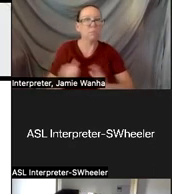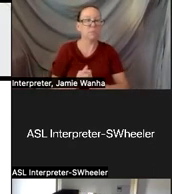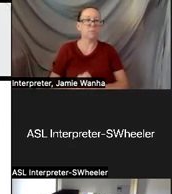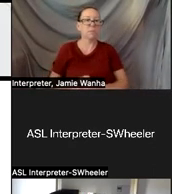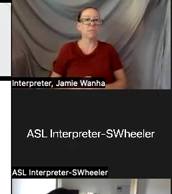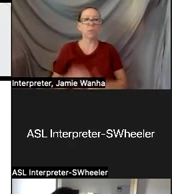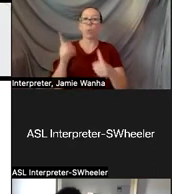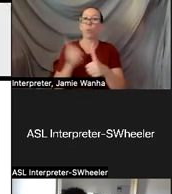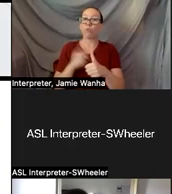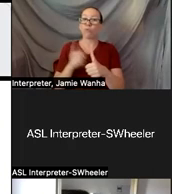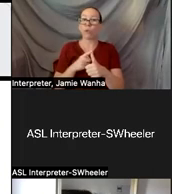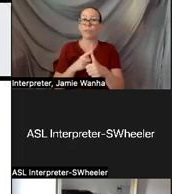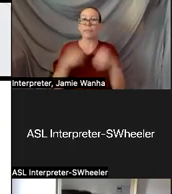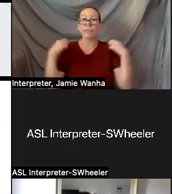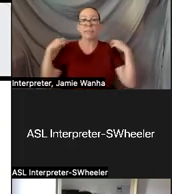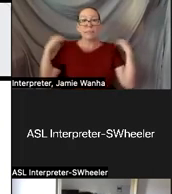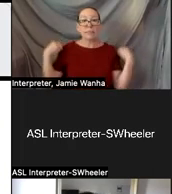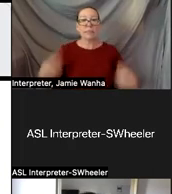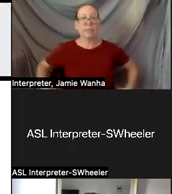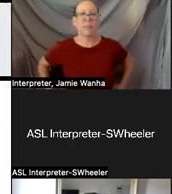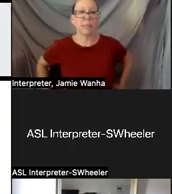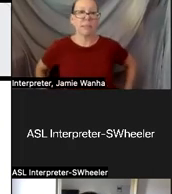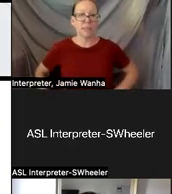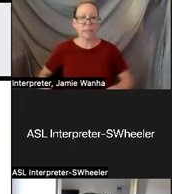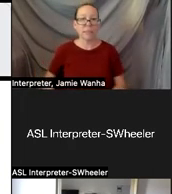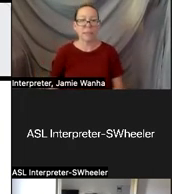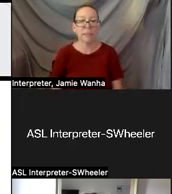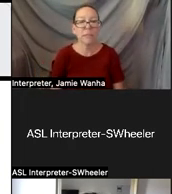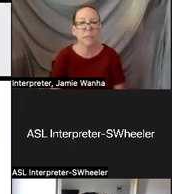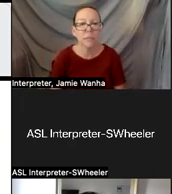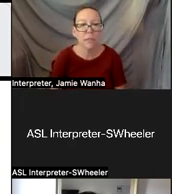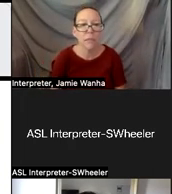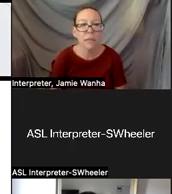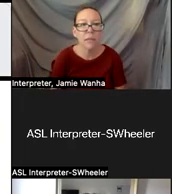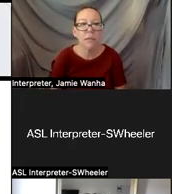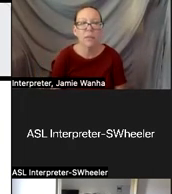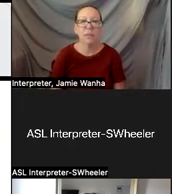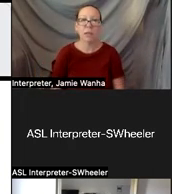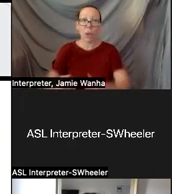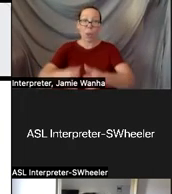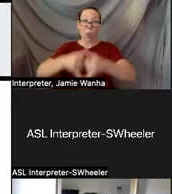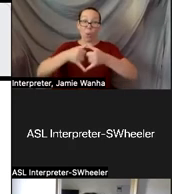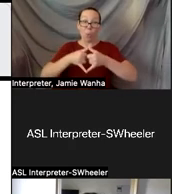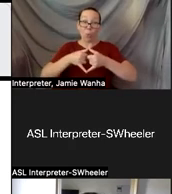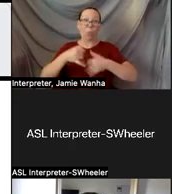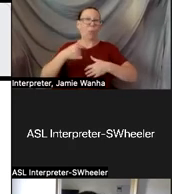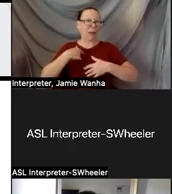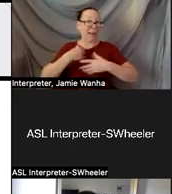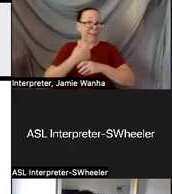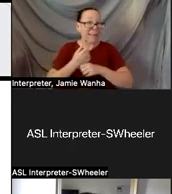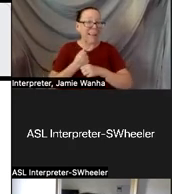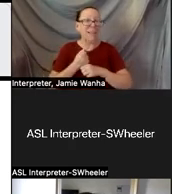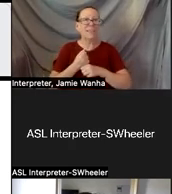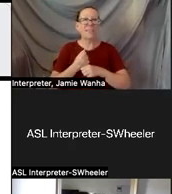So the first mini award that I won was regarding education, and we call this project